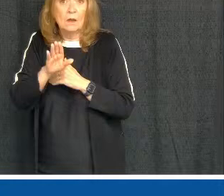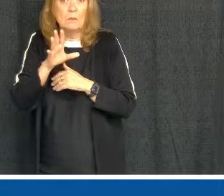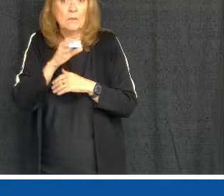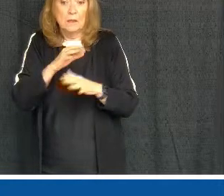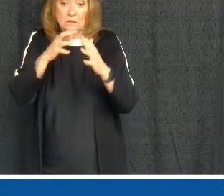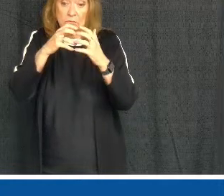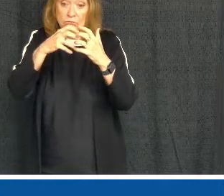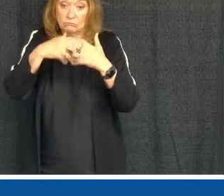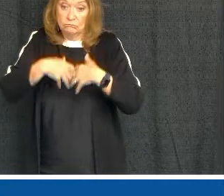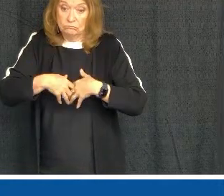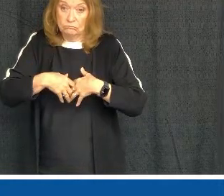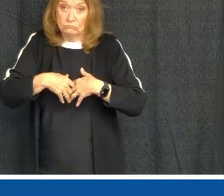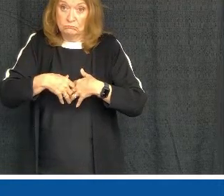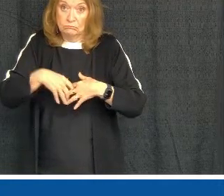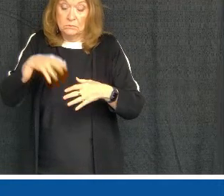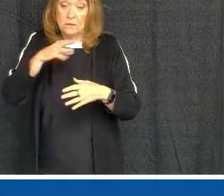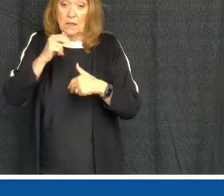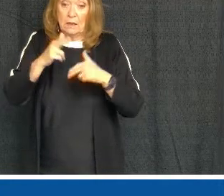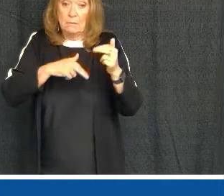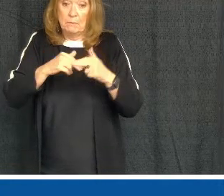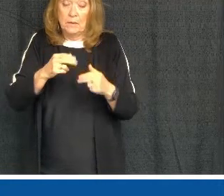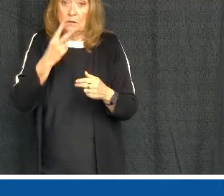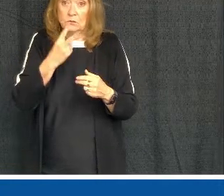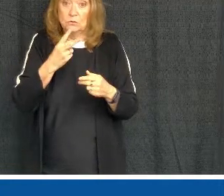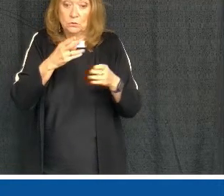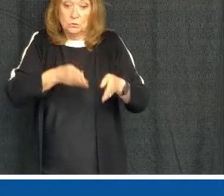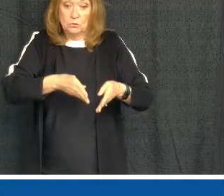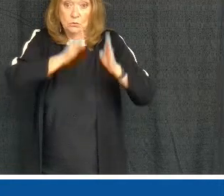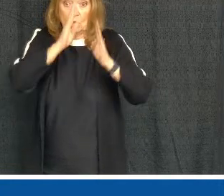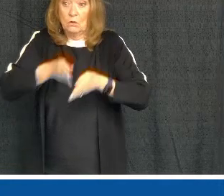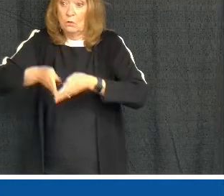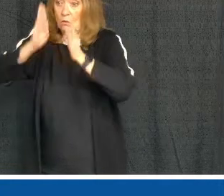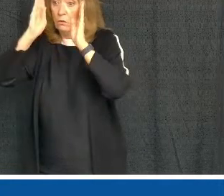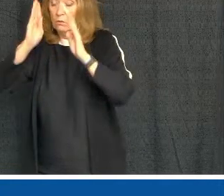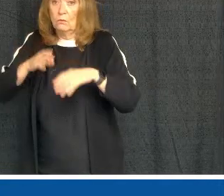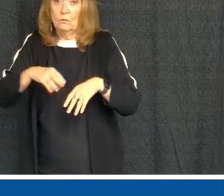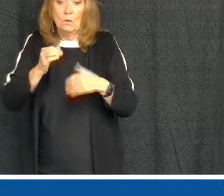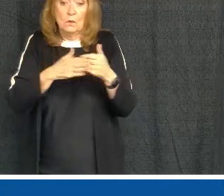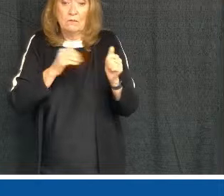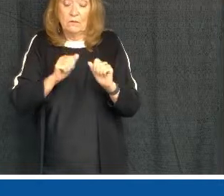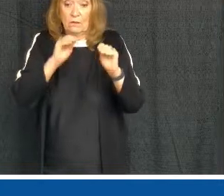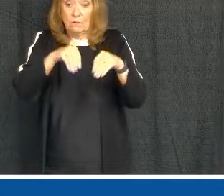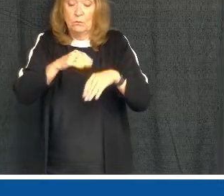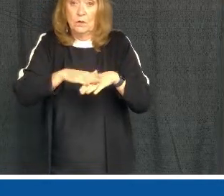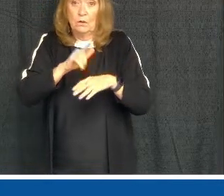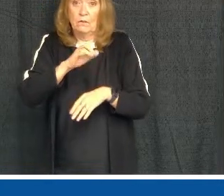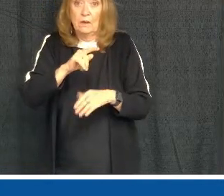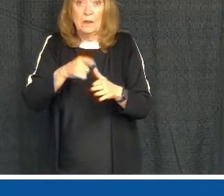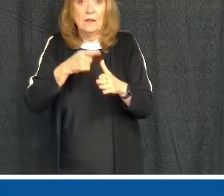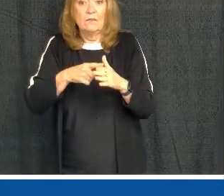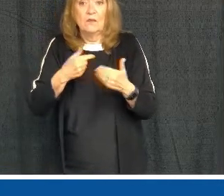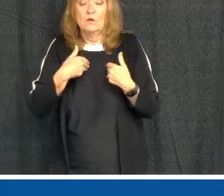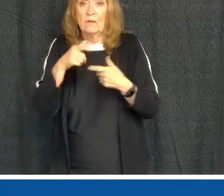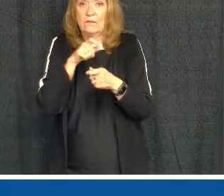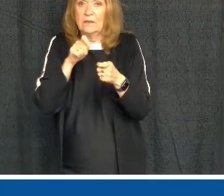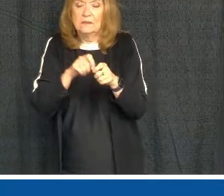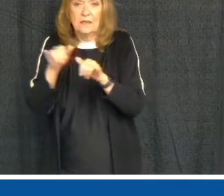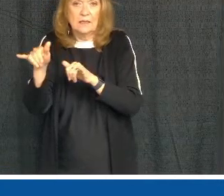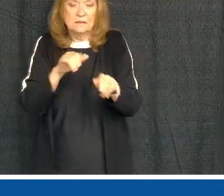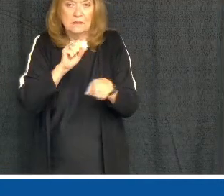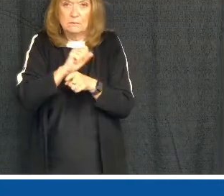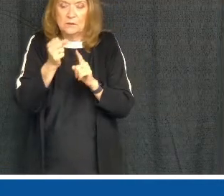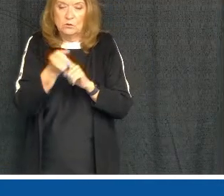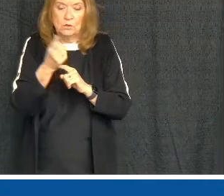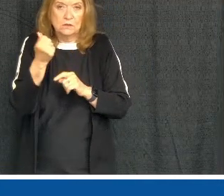demolish that property, and build 2 tall skinnies or whatever they can fit on that lot. And then you all will be in this exact same situation in a